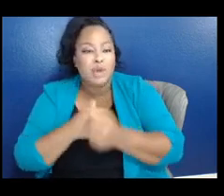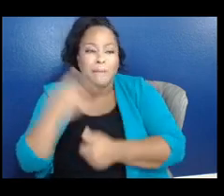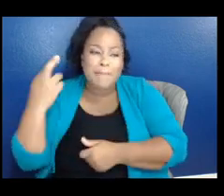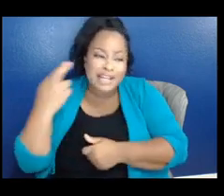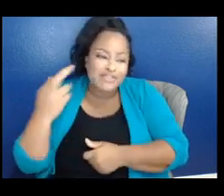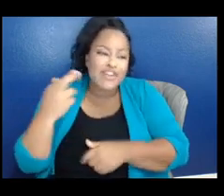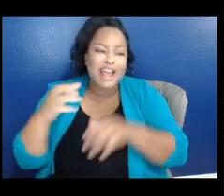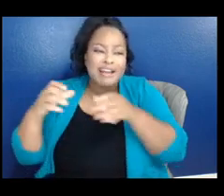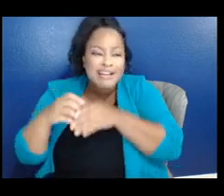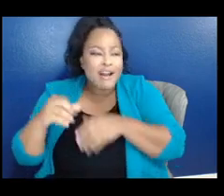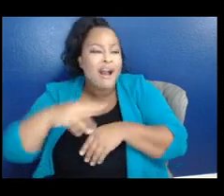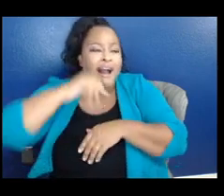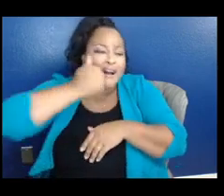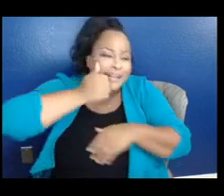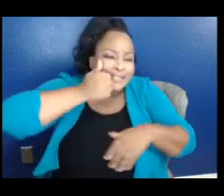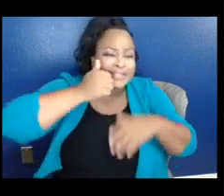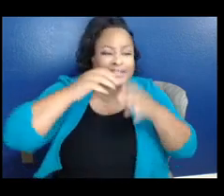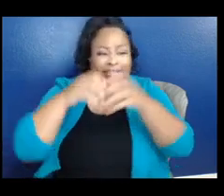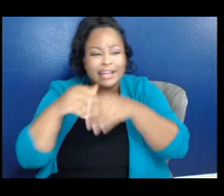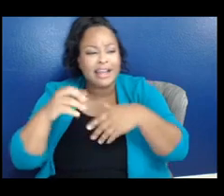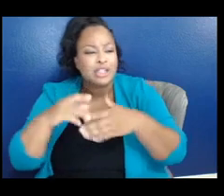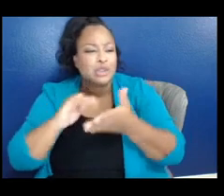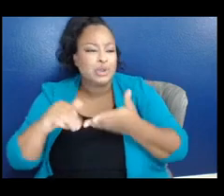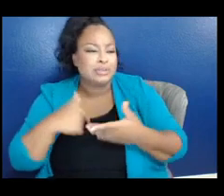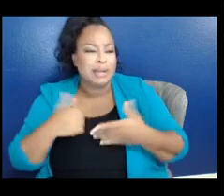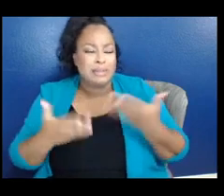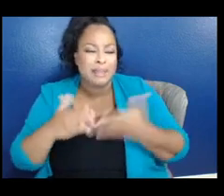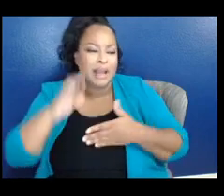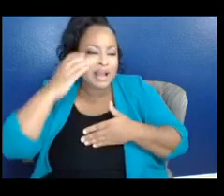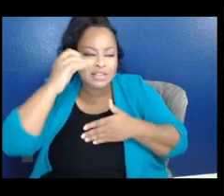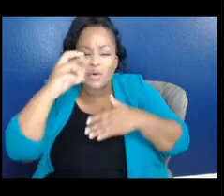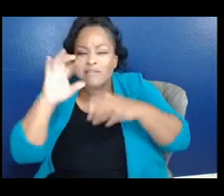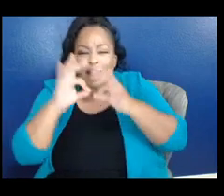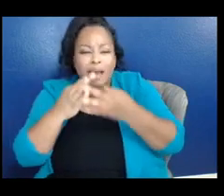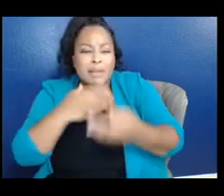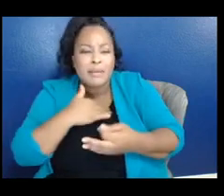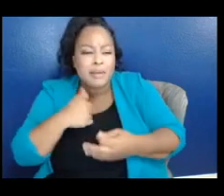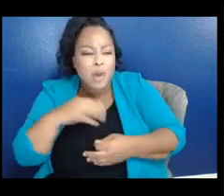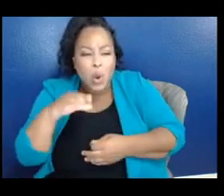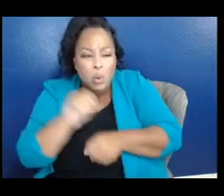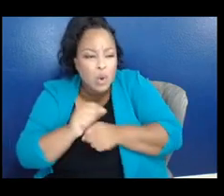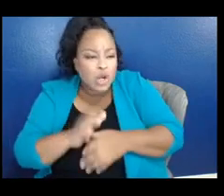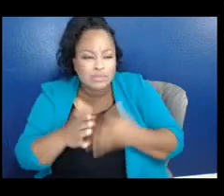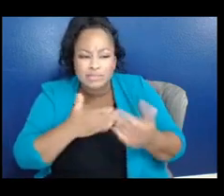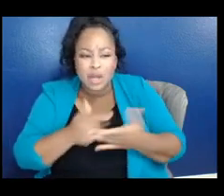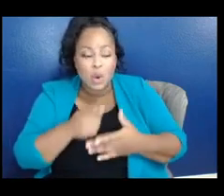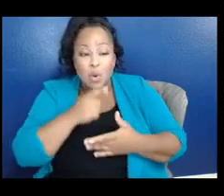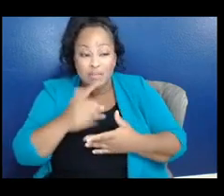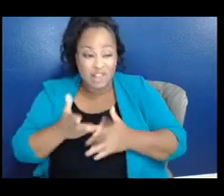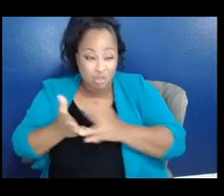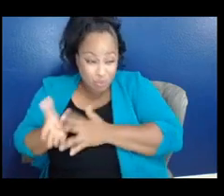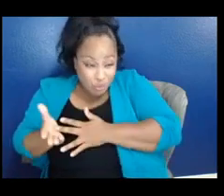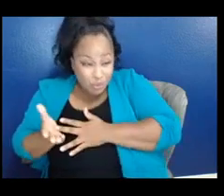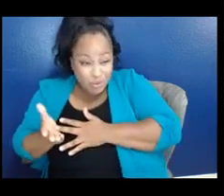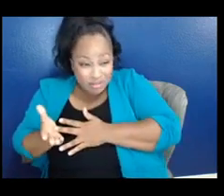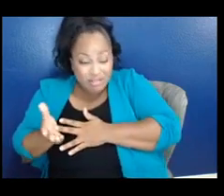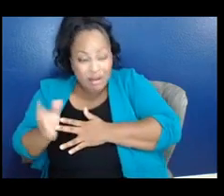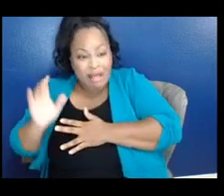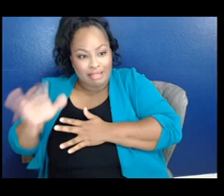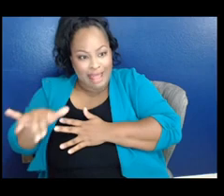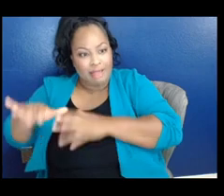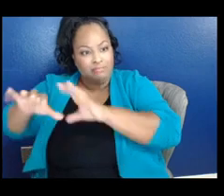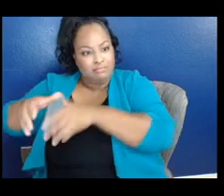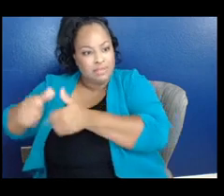of besties and aunties and, maybe cousins or family members, coworkers who have gone through that.